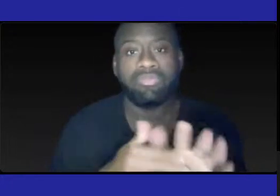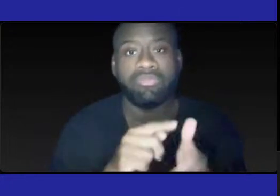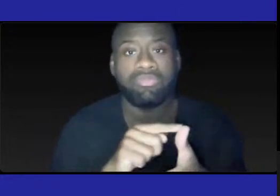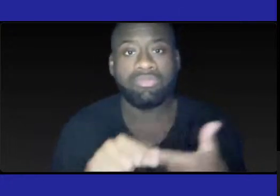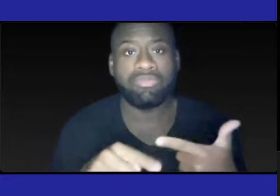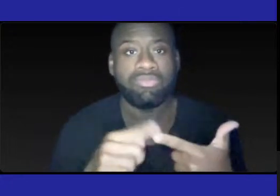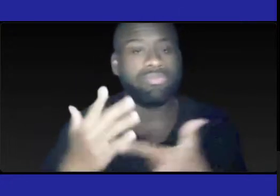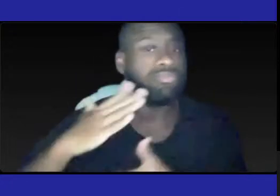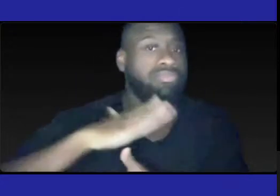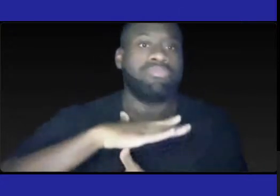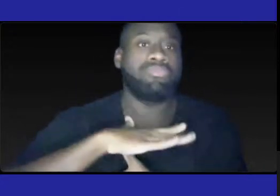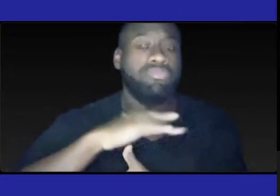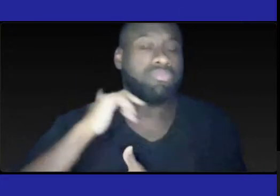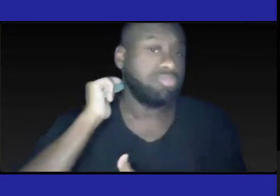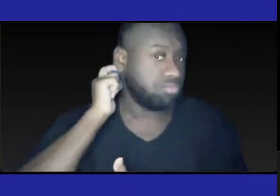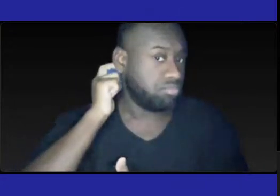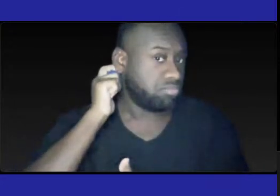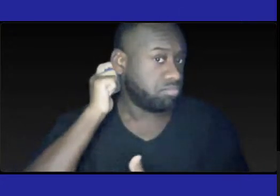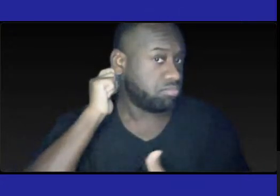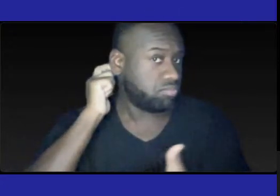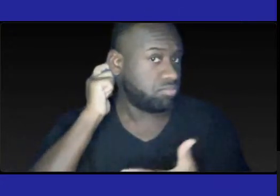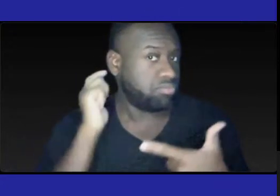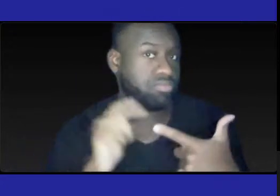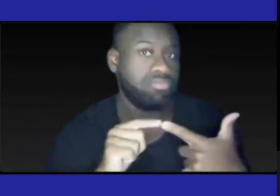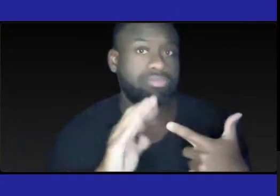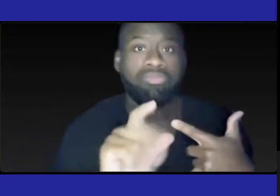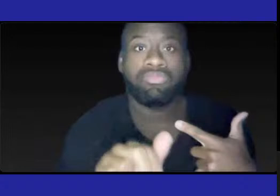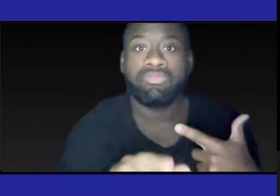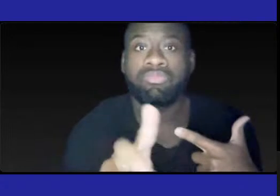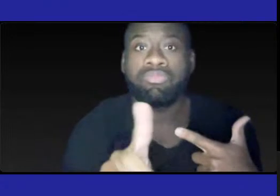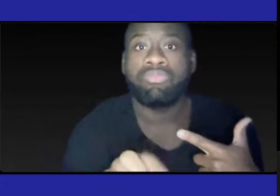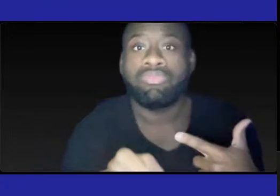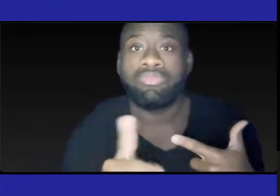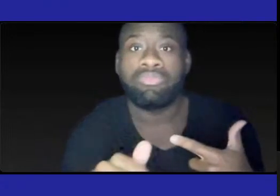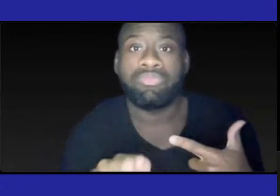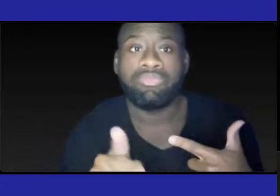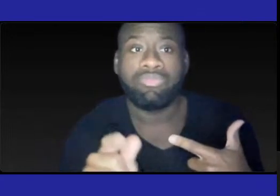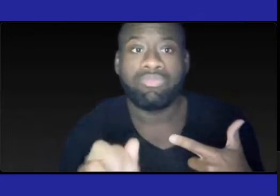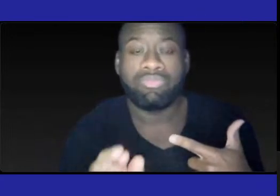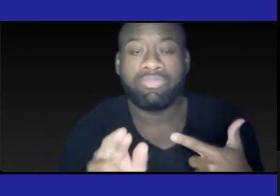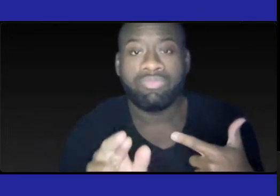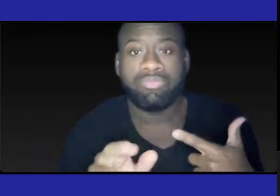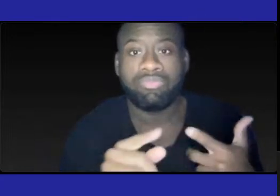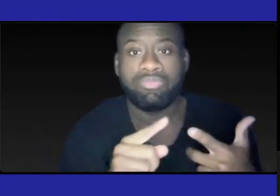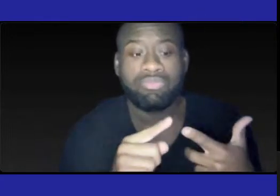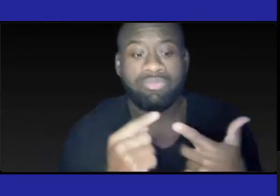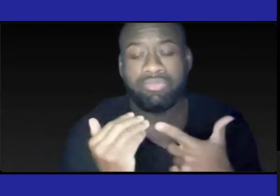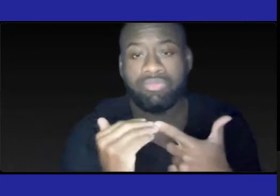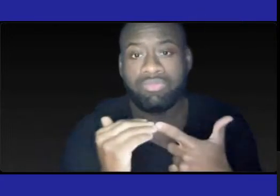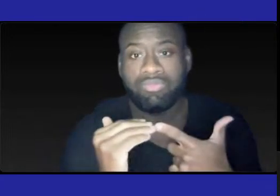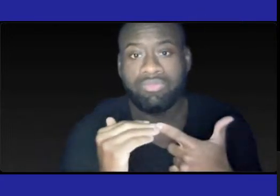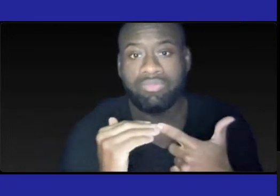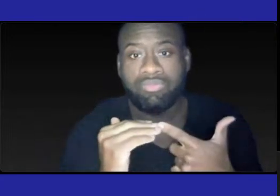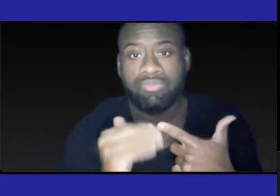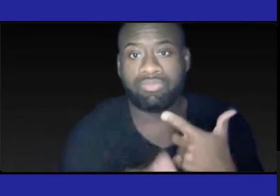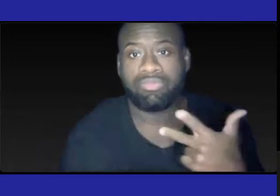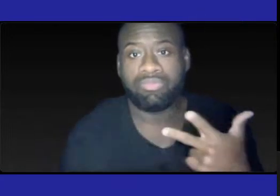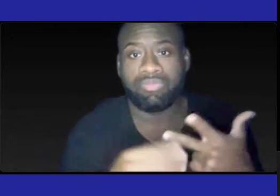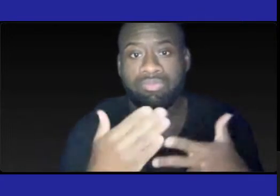top cause. Cardiovascular, however, is a close second, and you can see that it's